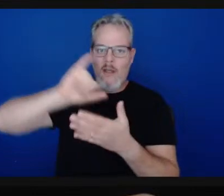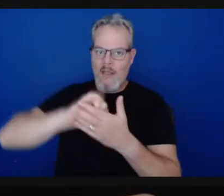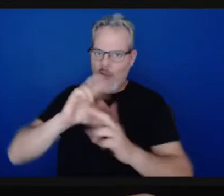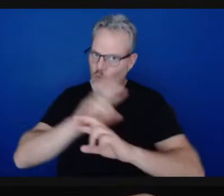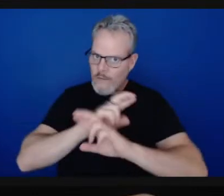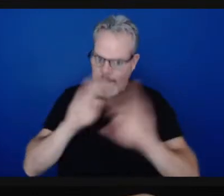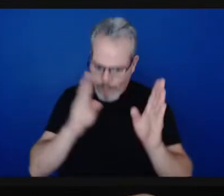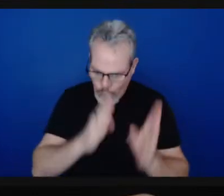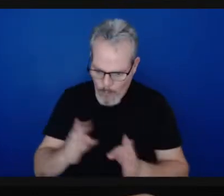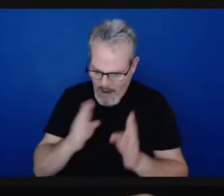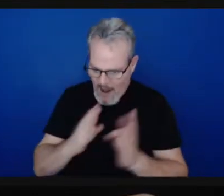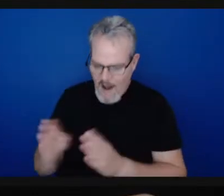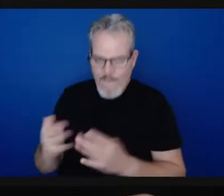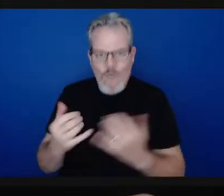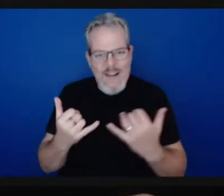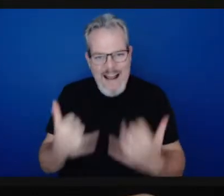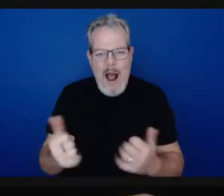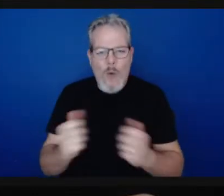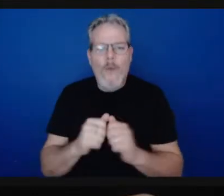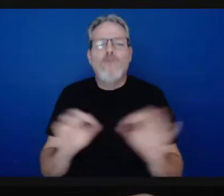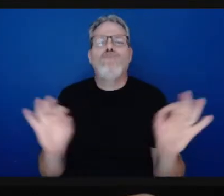fairly mellow for the volcano.